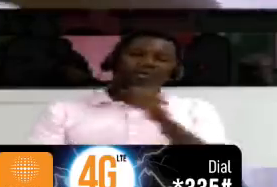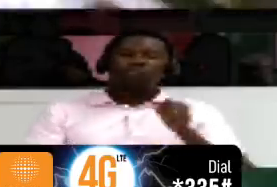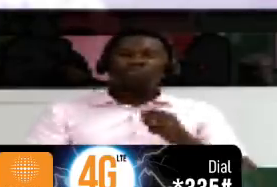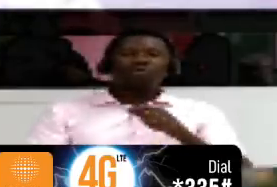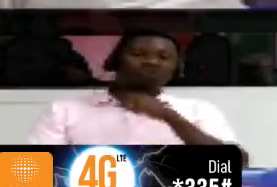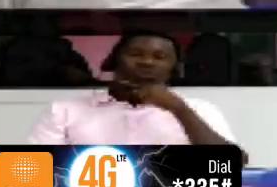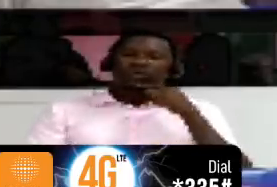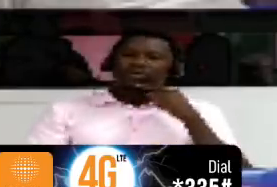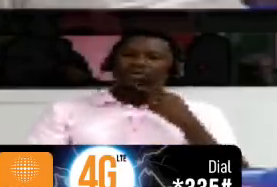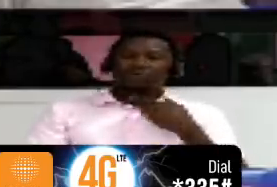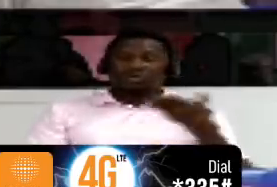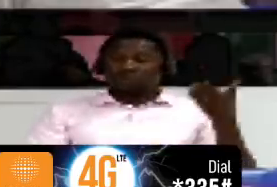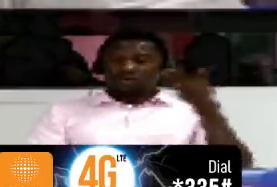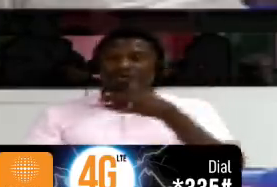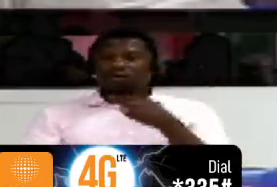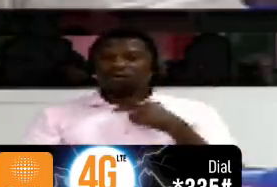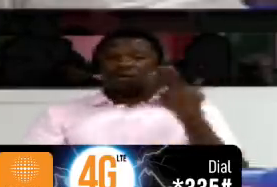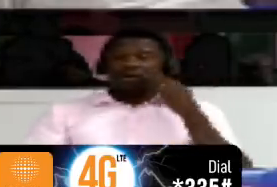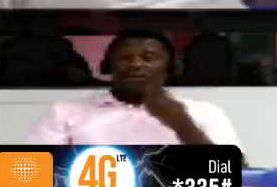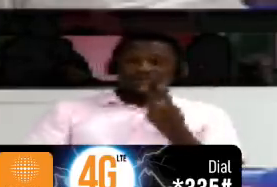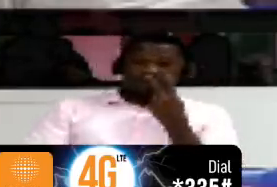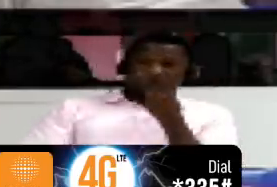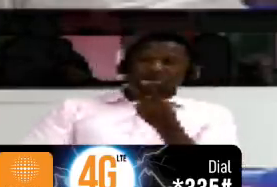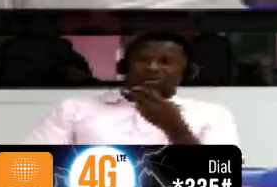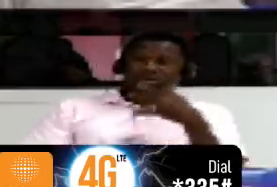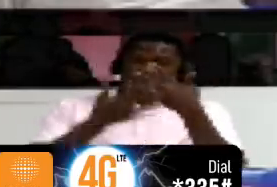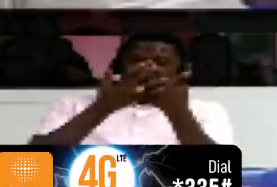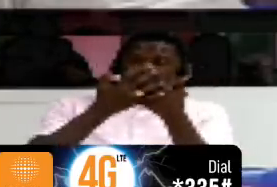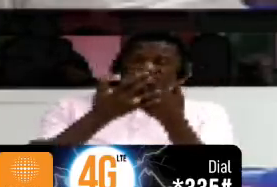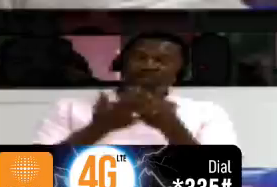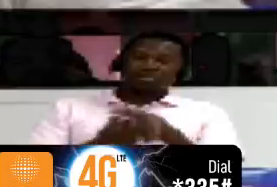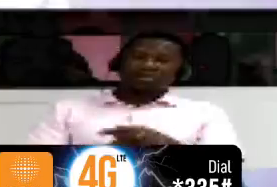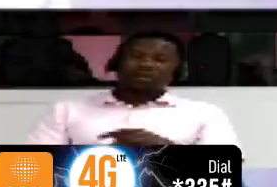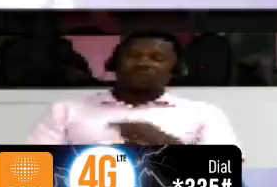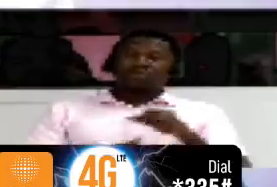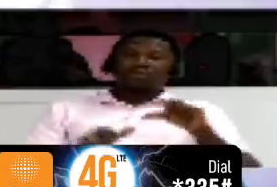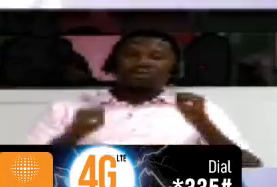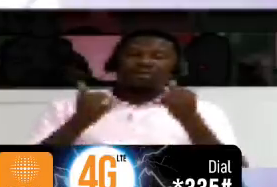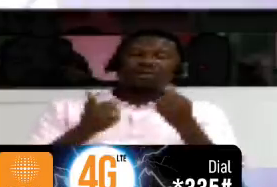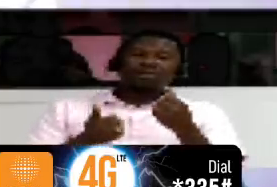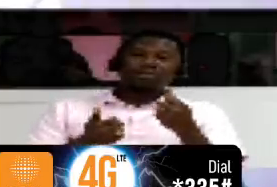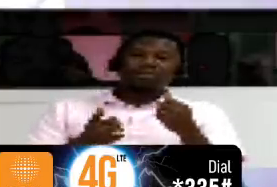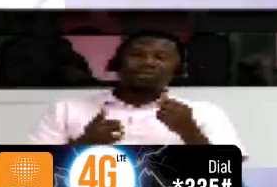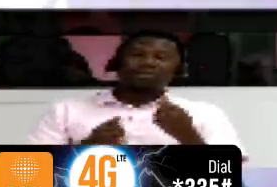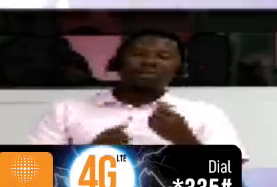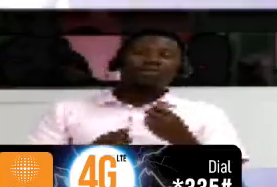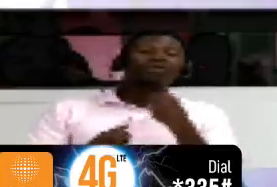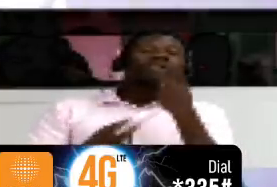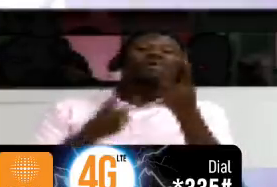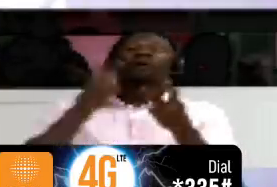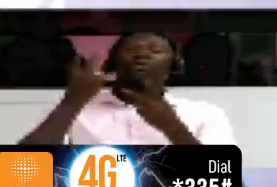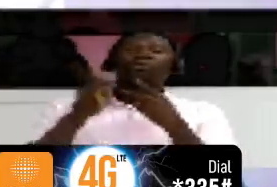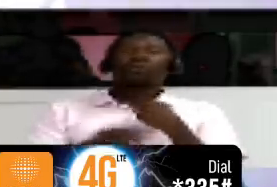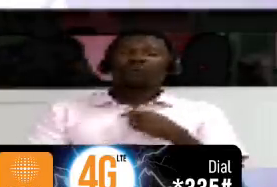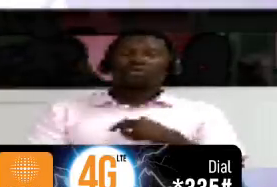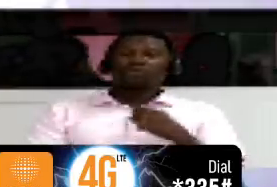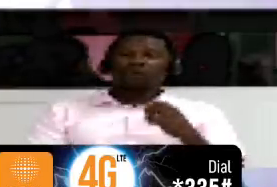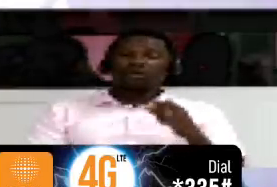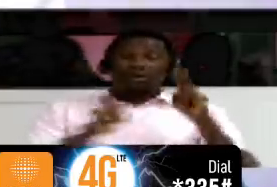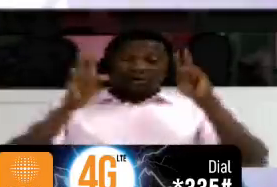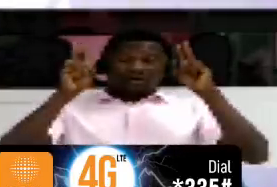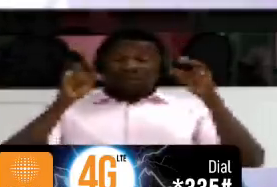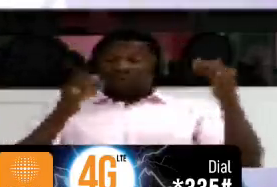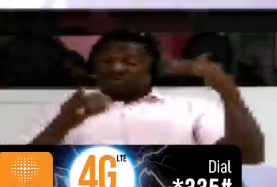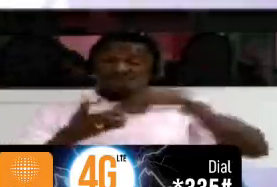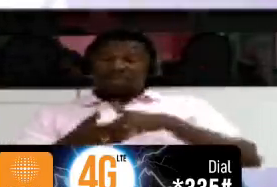come and when they saw us in the cells, they will start shouting, Oga is not here. If he comes back, we are going to kill